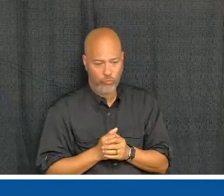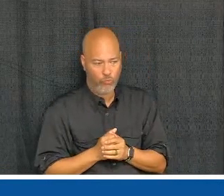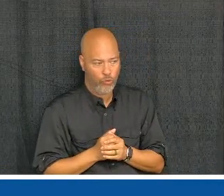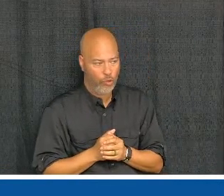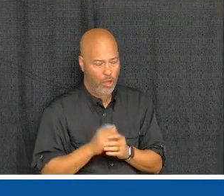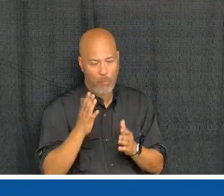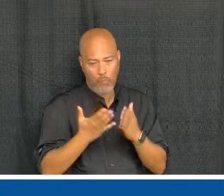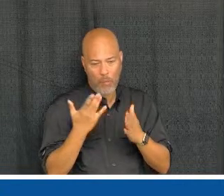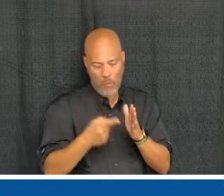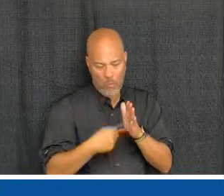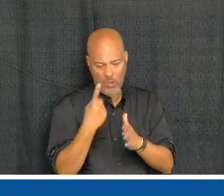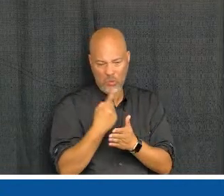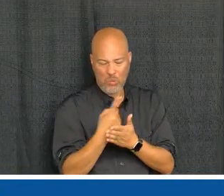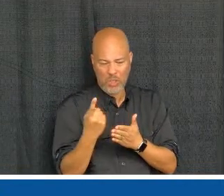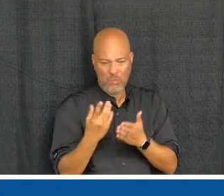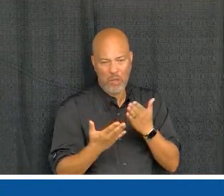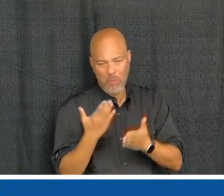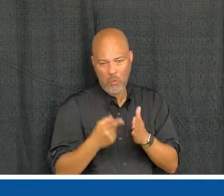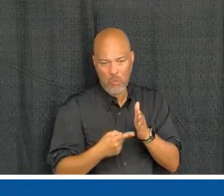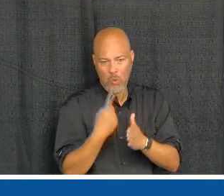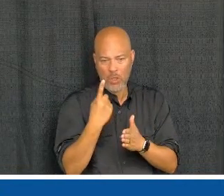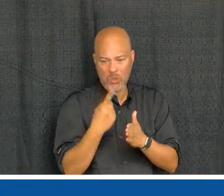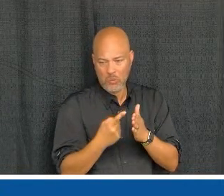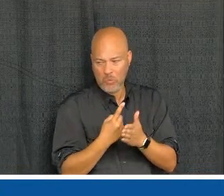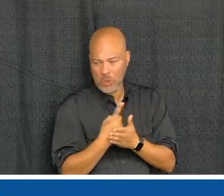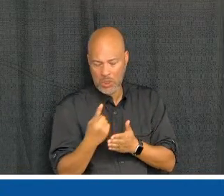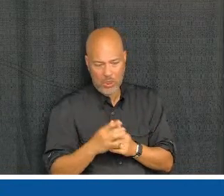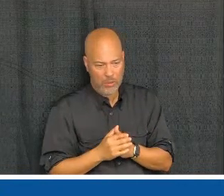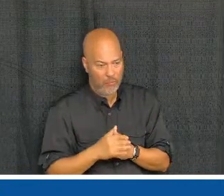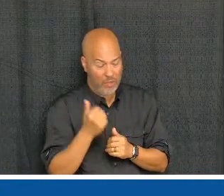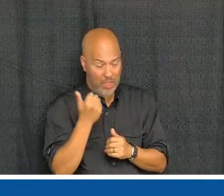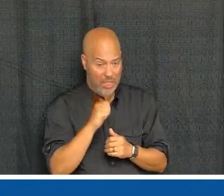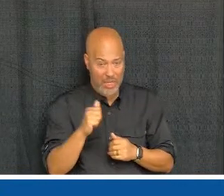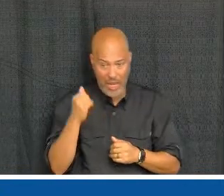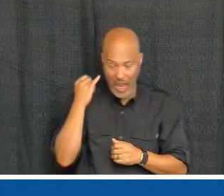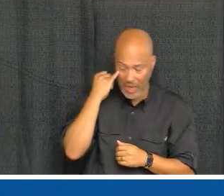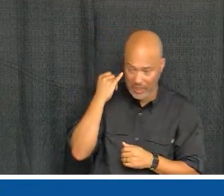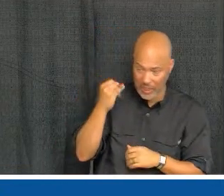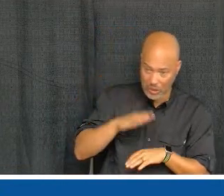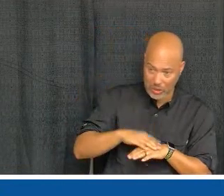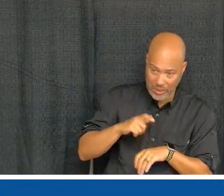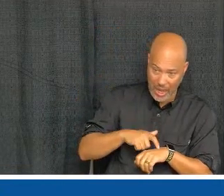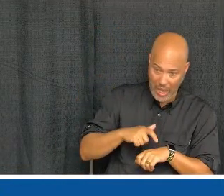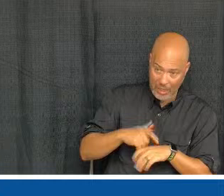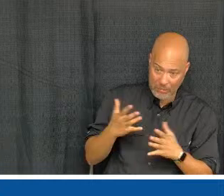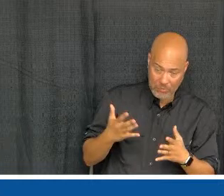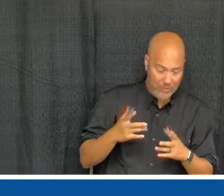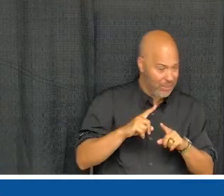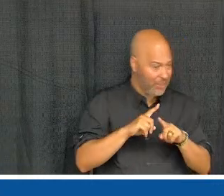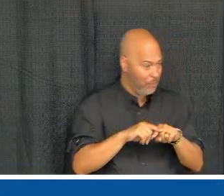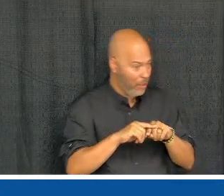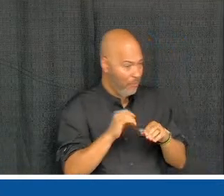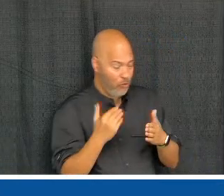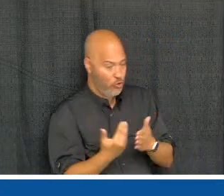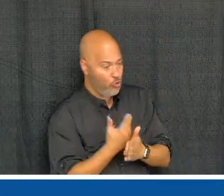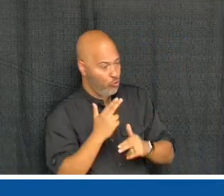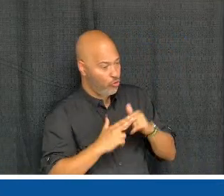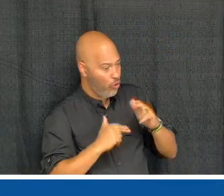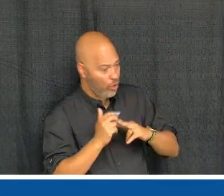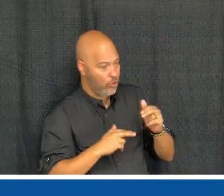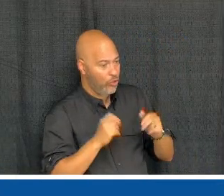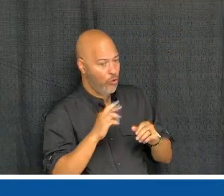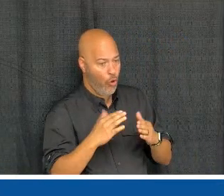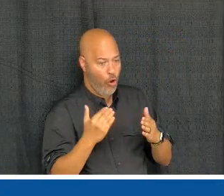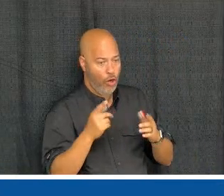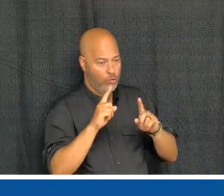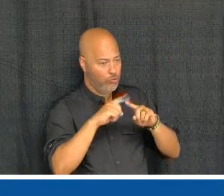one a week. About one a week. Any idea of time? It depends if it's a new construction or just a